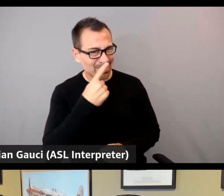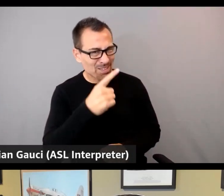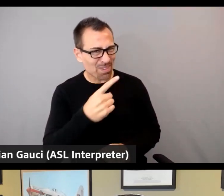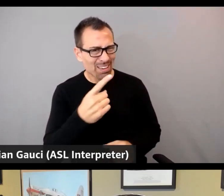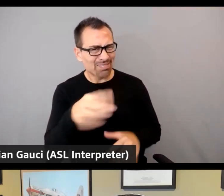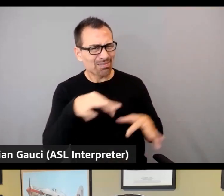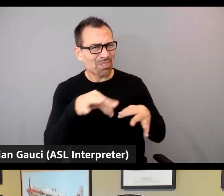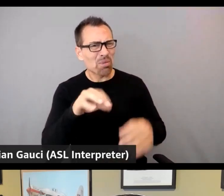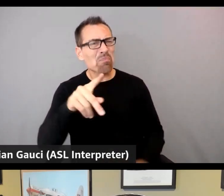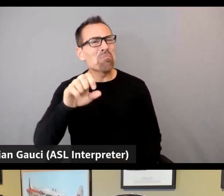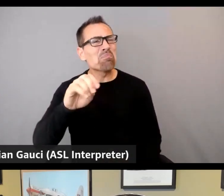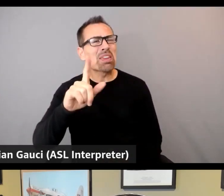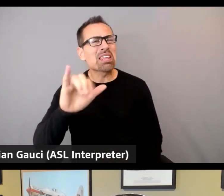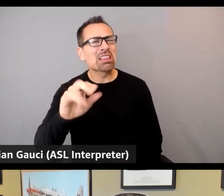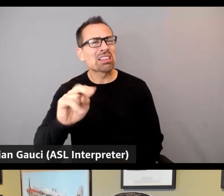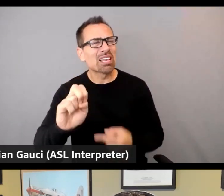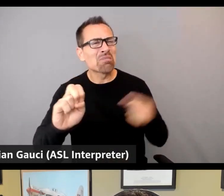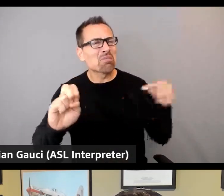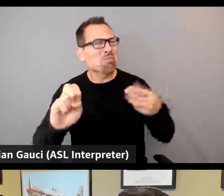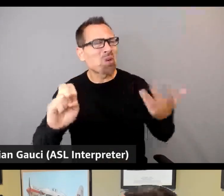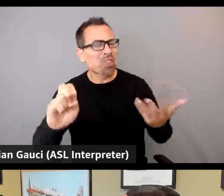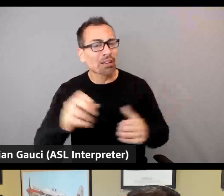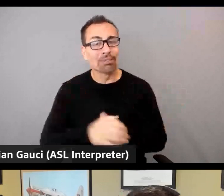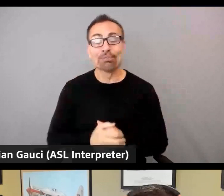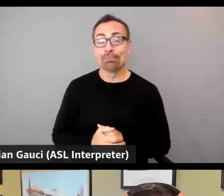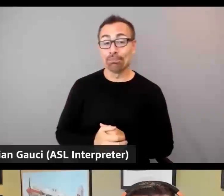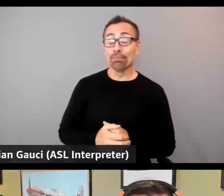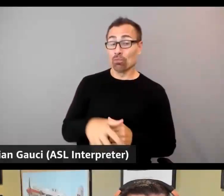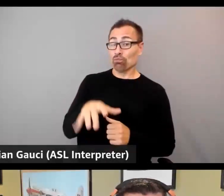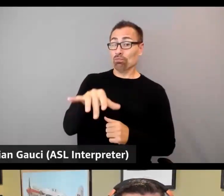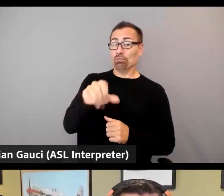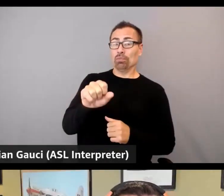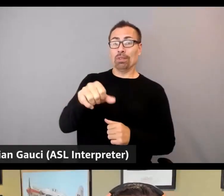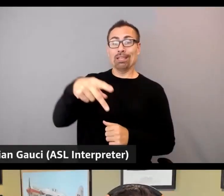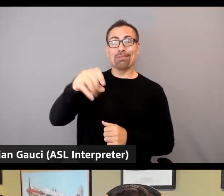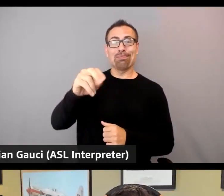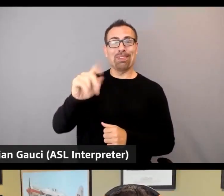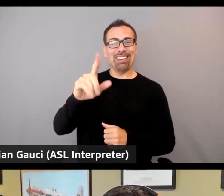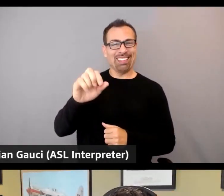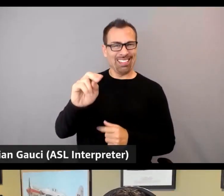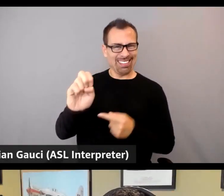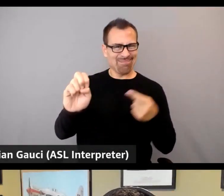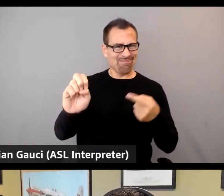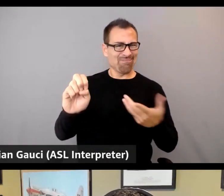is? What is PennyLane? PennyLane is many things.